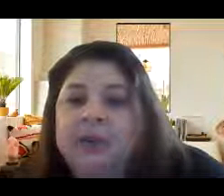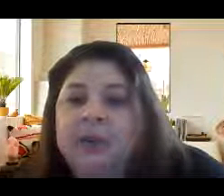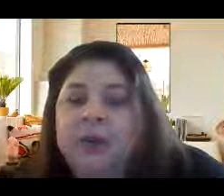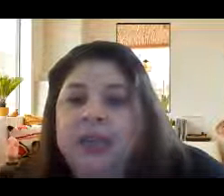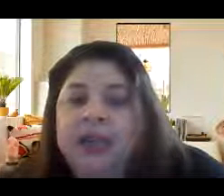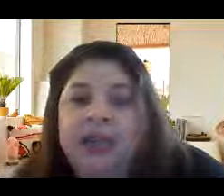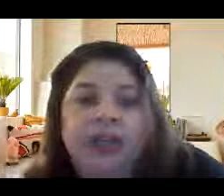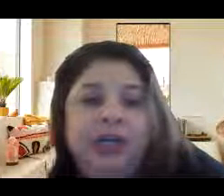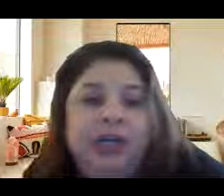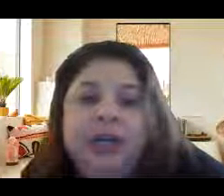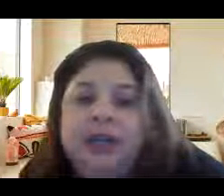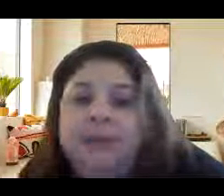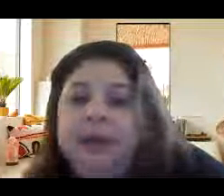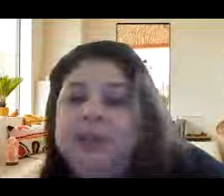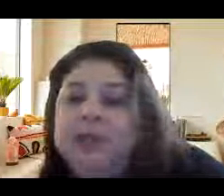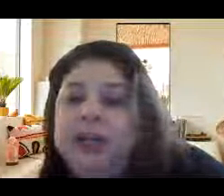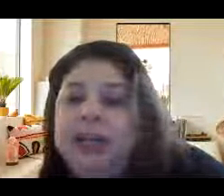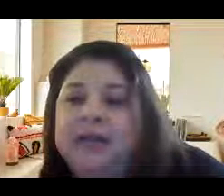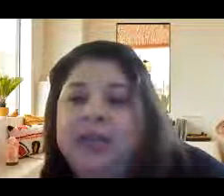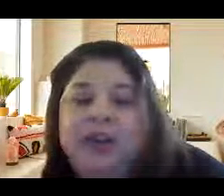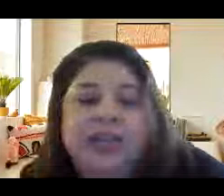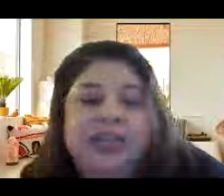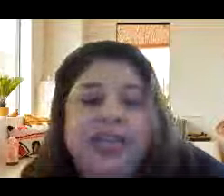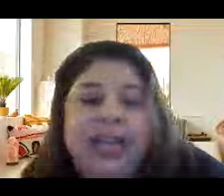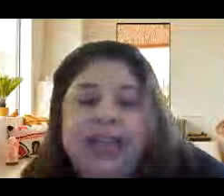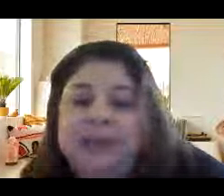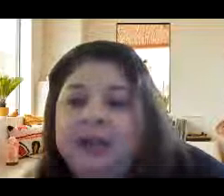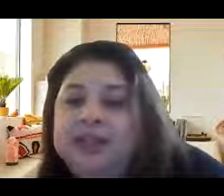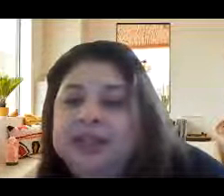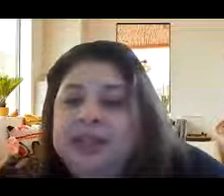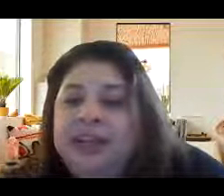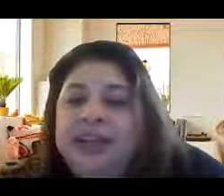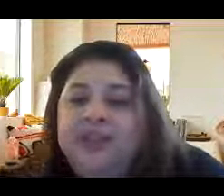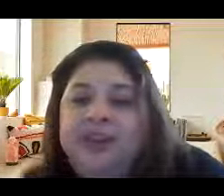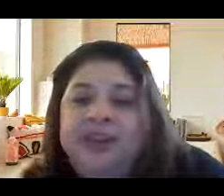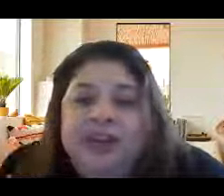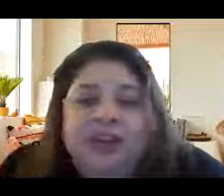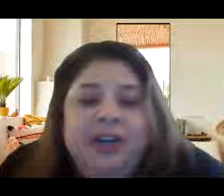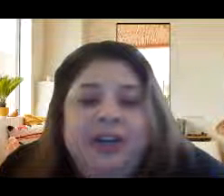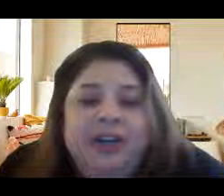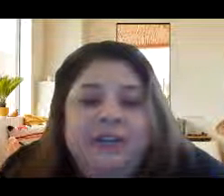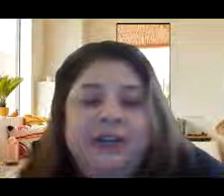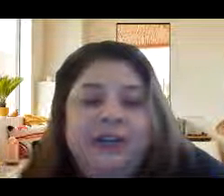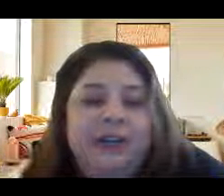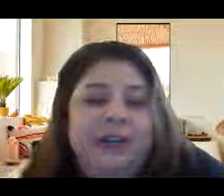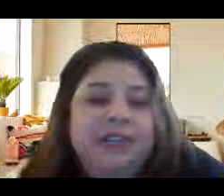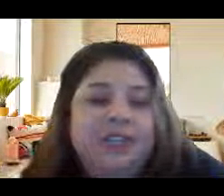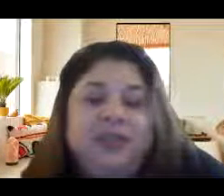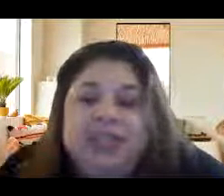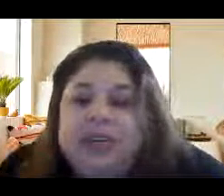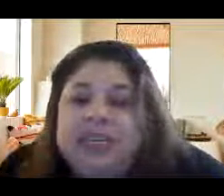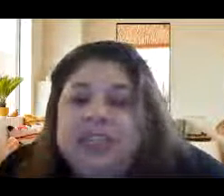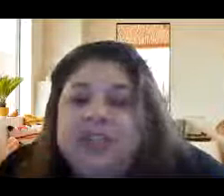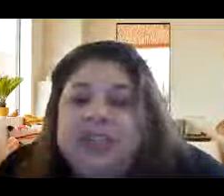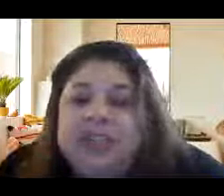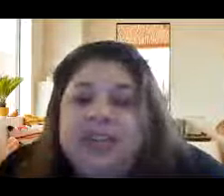Okay, maybe we'll wait on her. But we just want to congratulate Kelly Balzer for her service